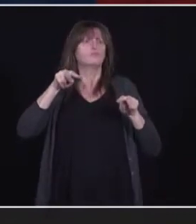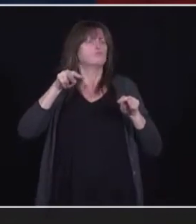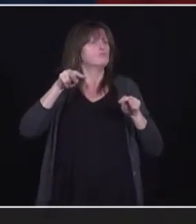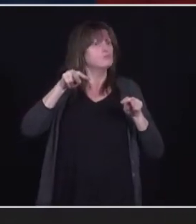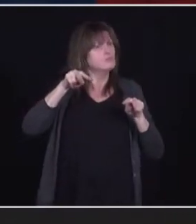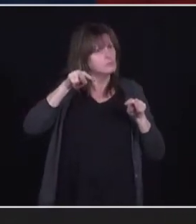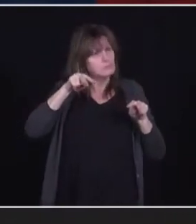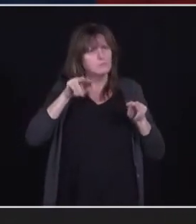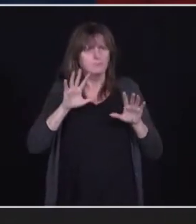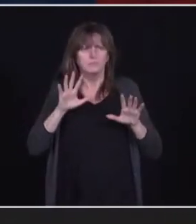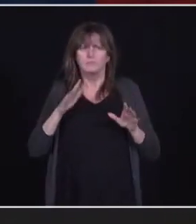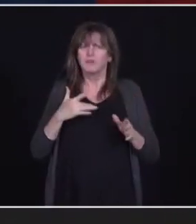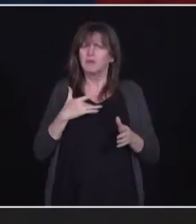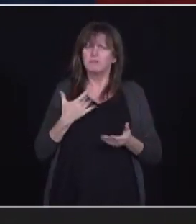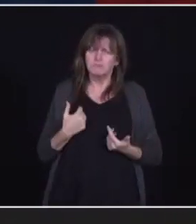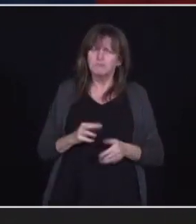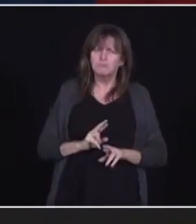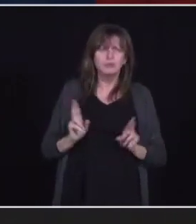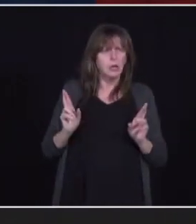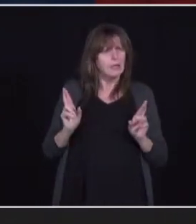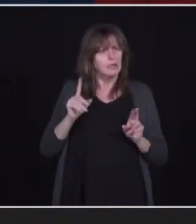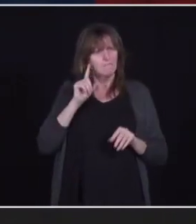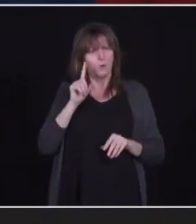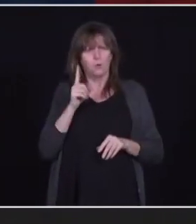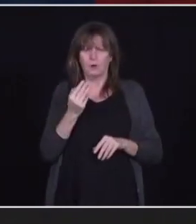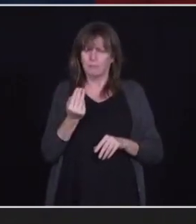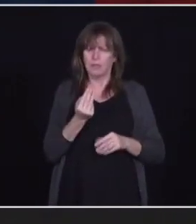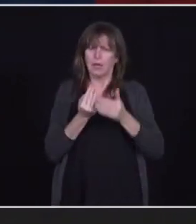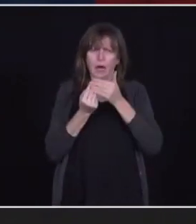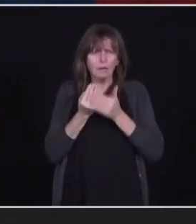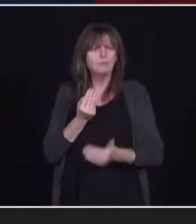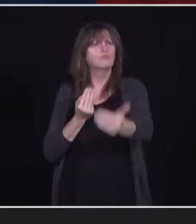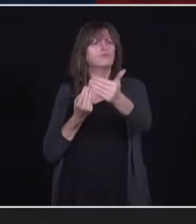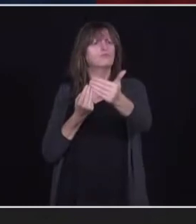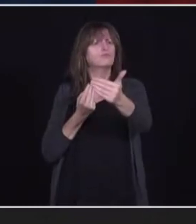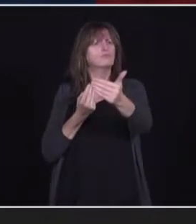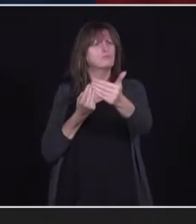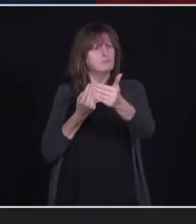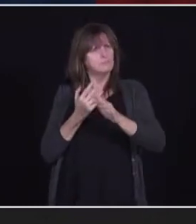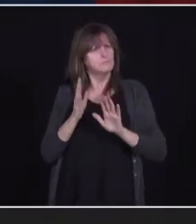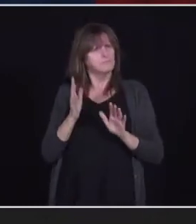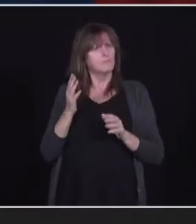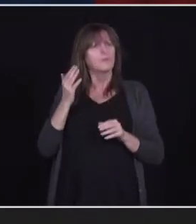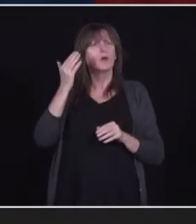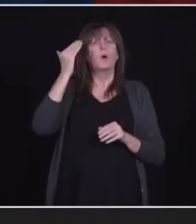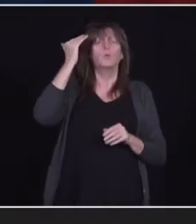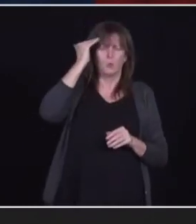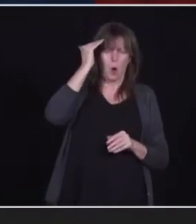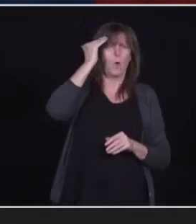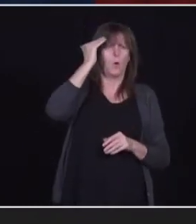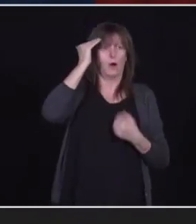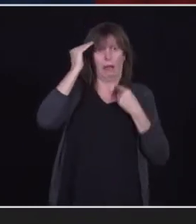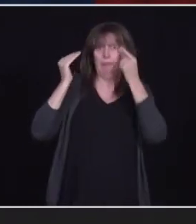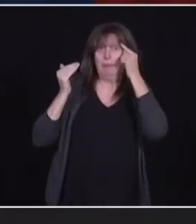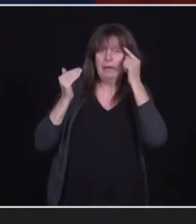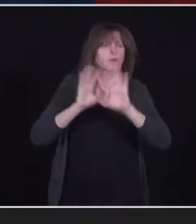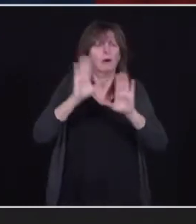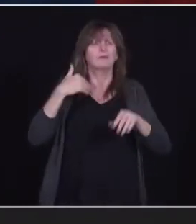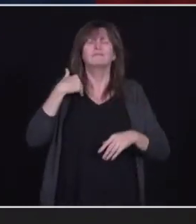ready for Monday and onwards. In fact, we know we will be ready for Monday and onwards with the appropriate level of security. We have